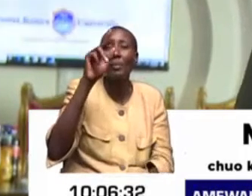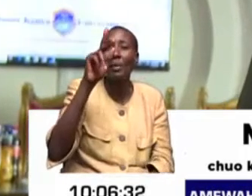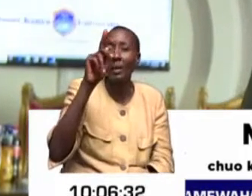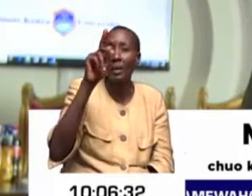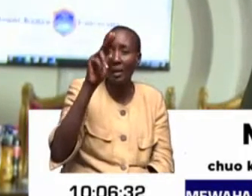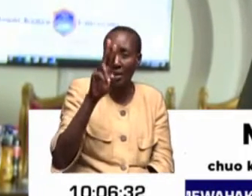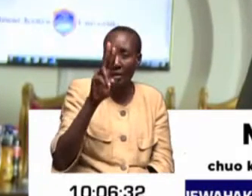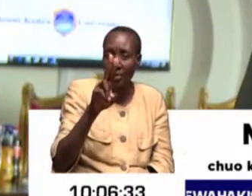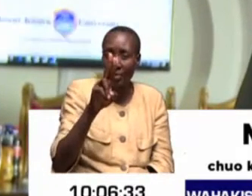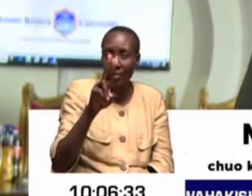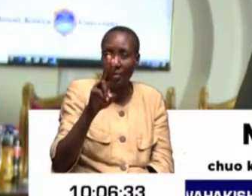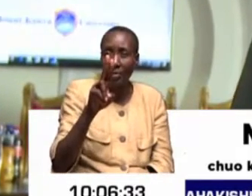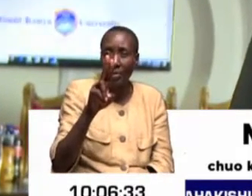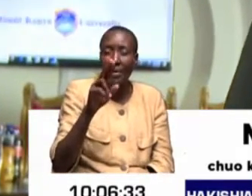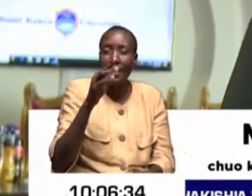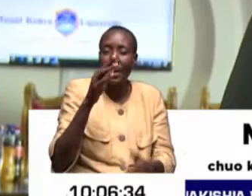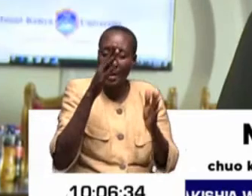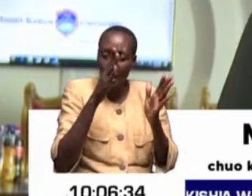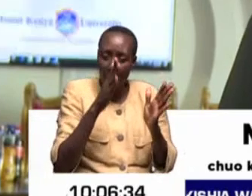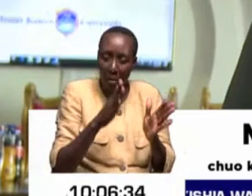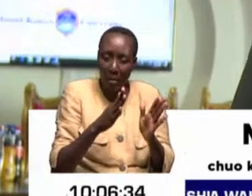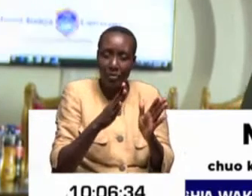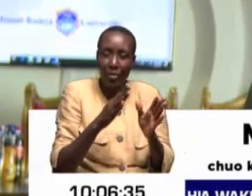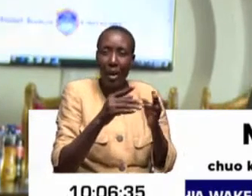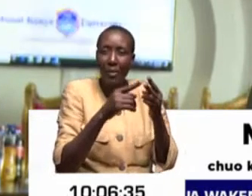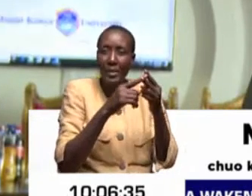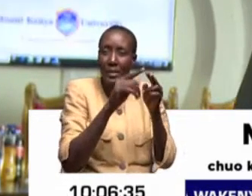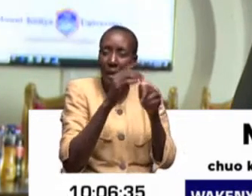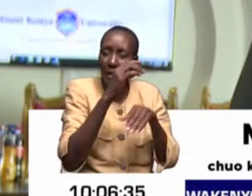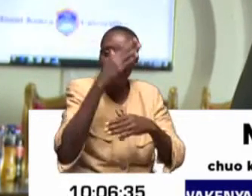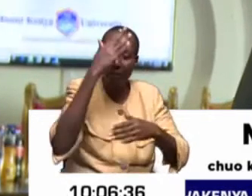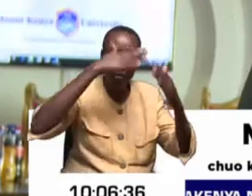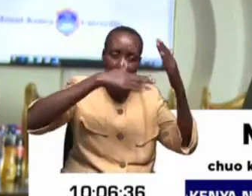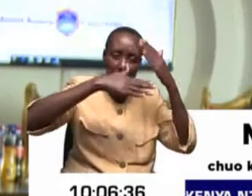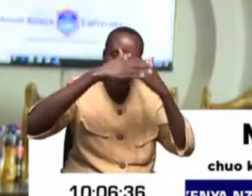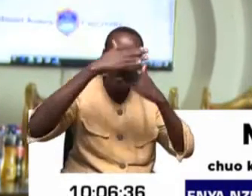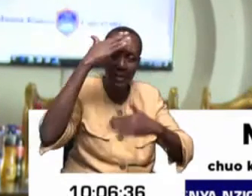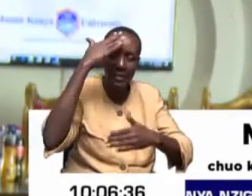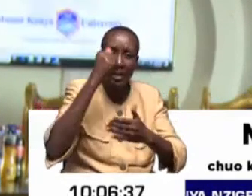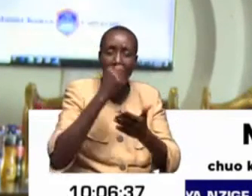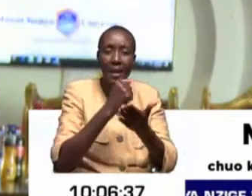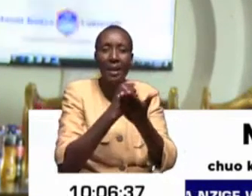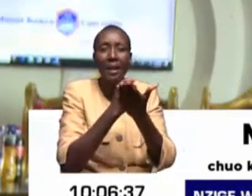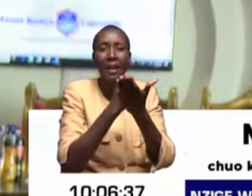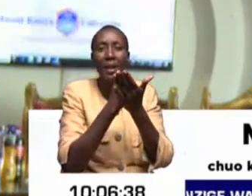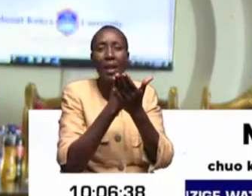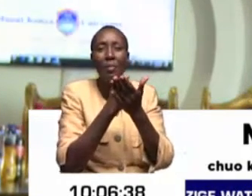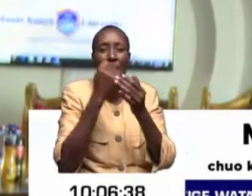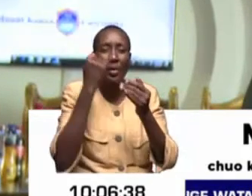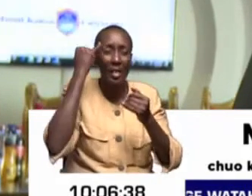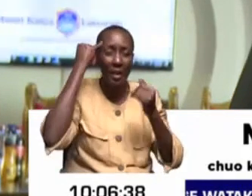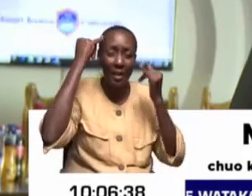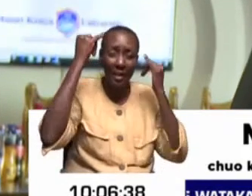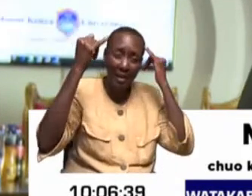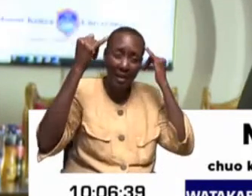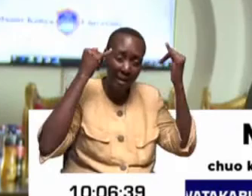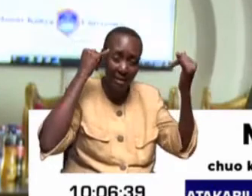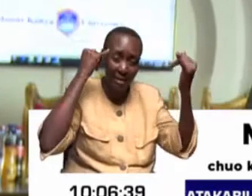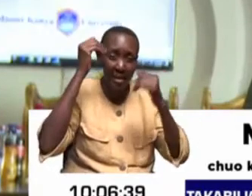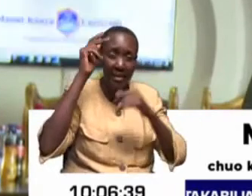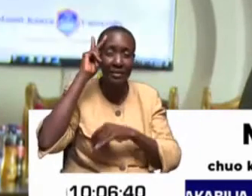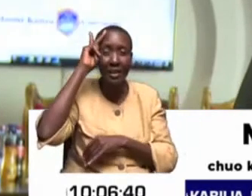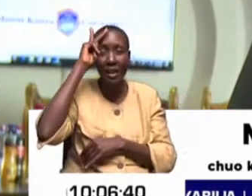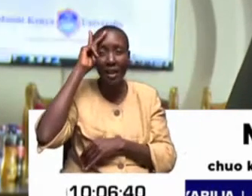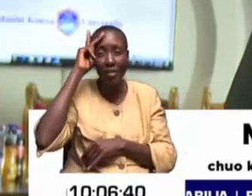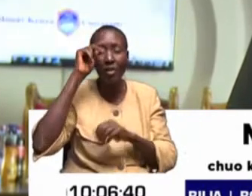will enroll, and once somebody has a startup, the university helps with ideas and knowledge on how